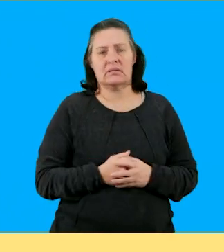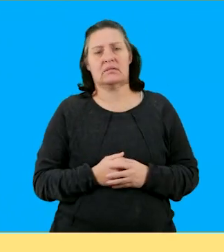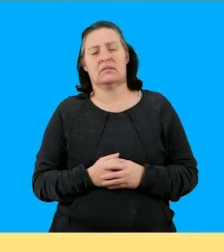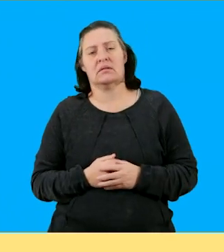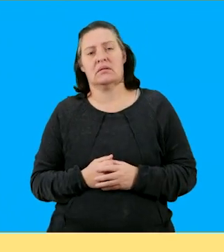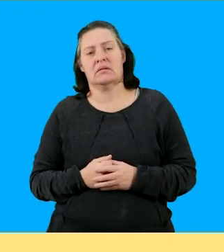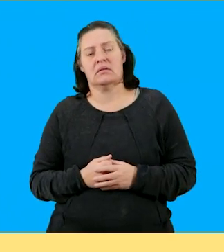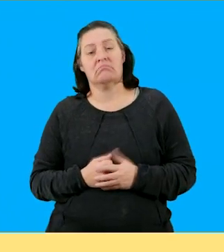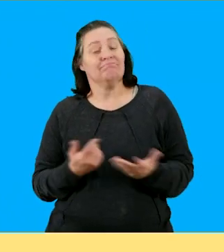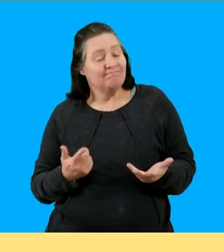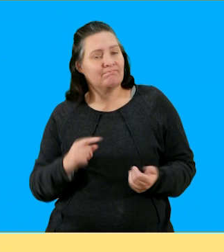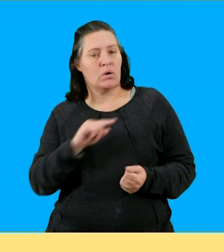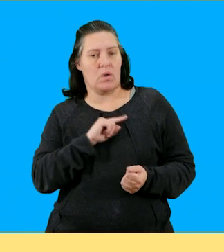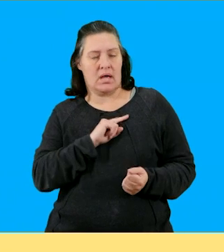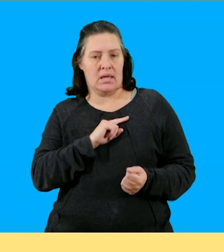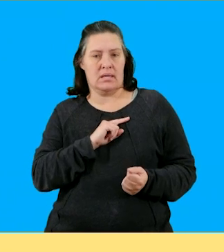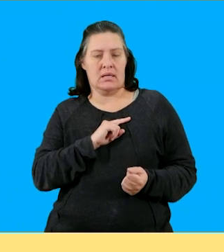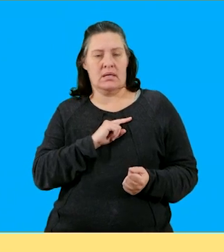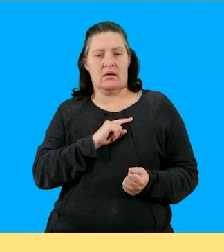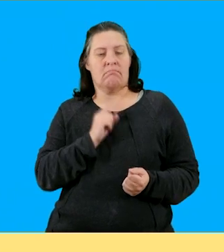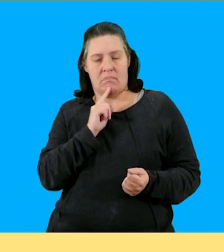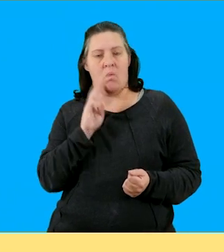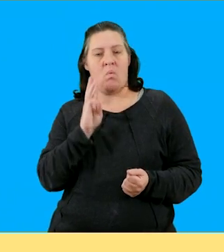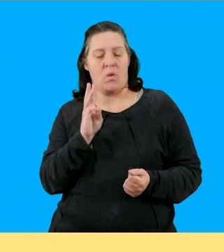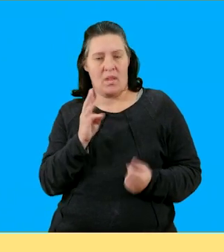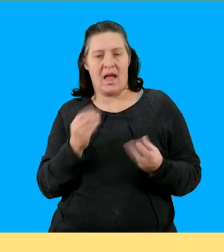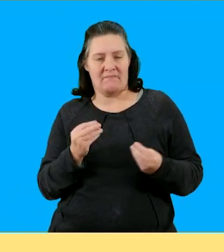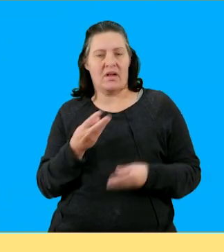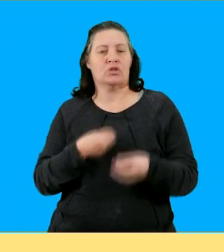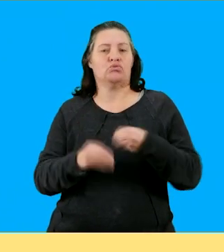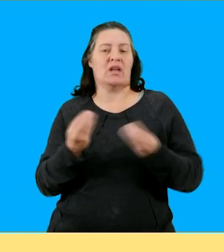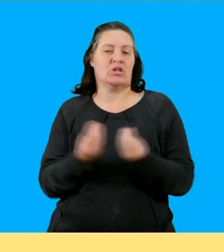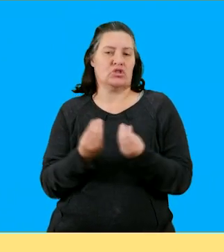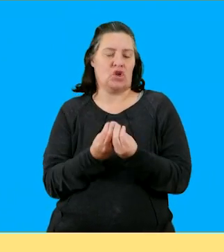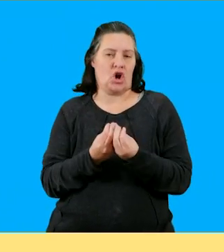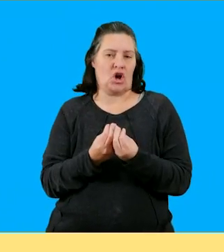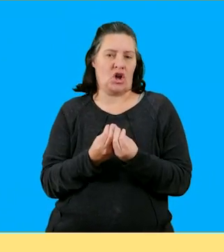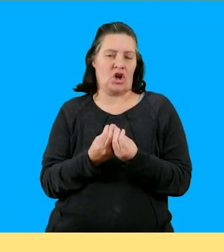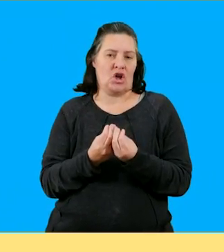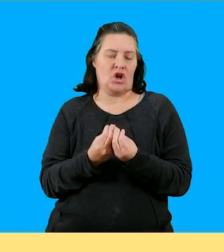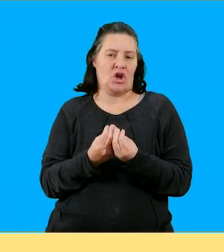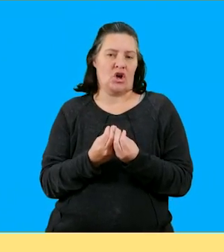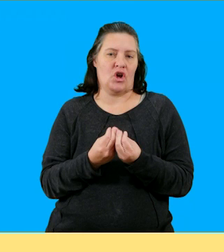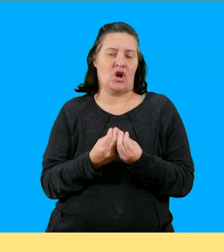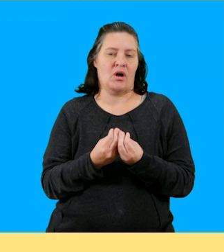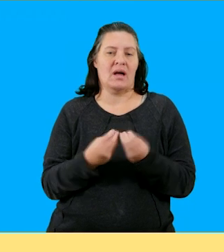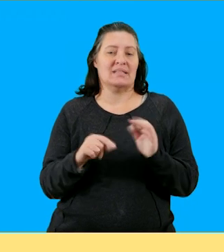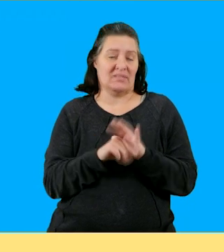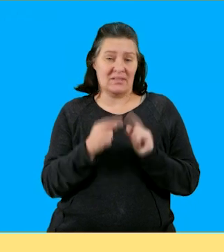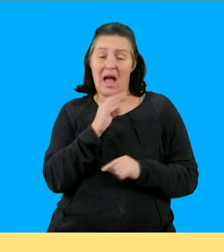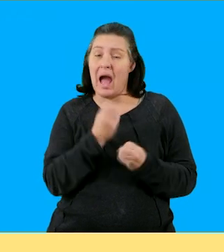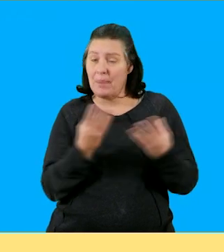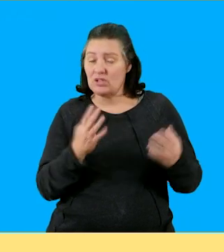is less. Therefore, it means we're going to have a trading stock deficit, and the deficit